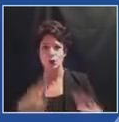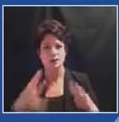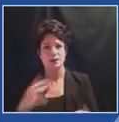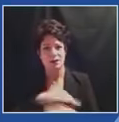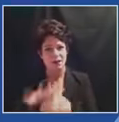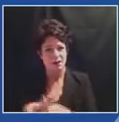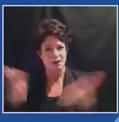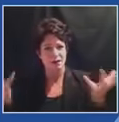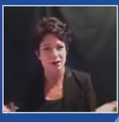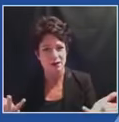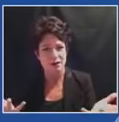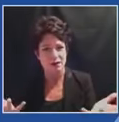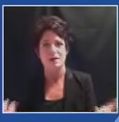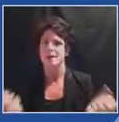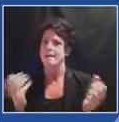know,